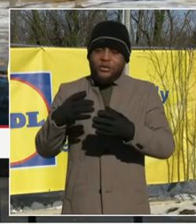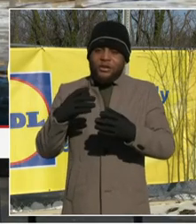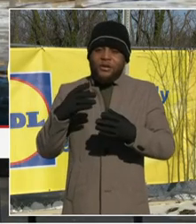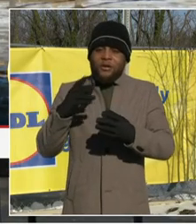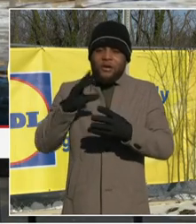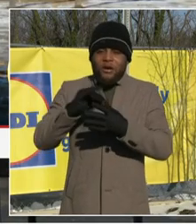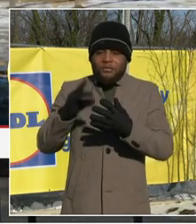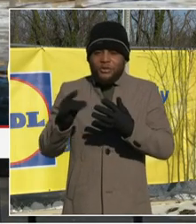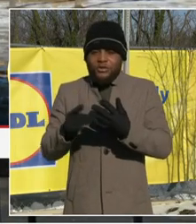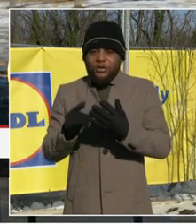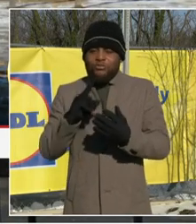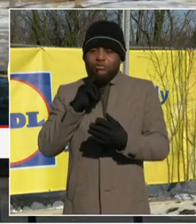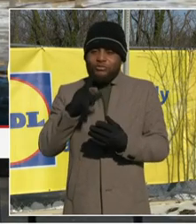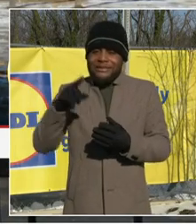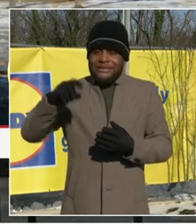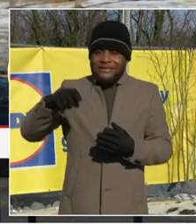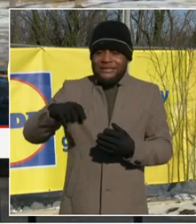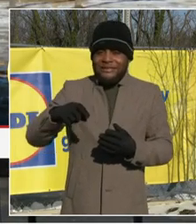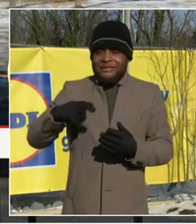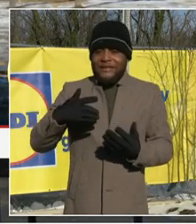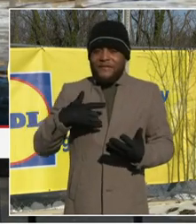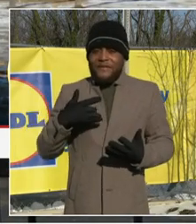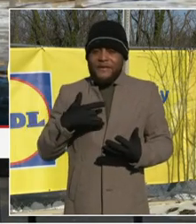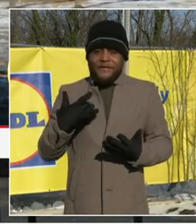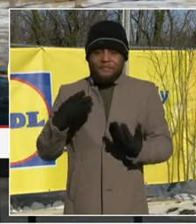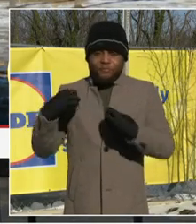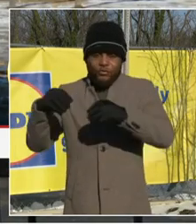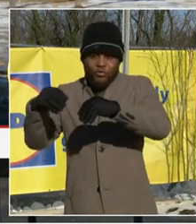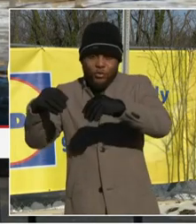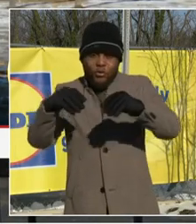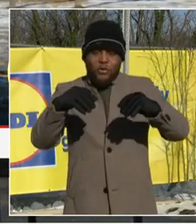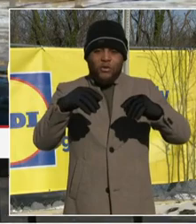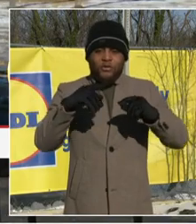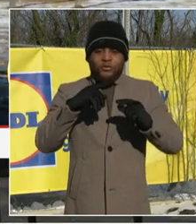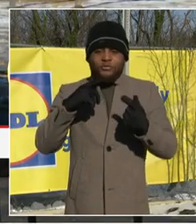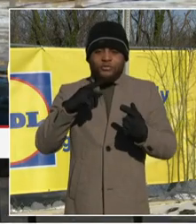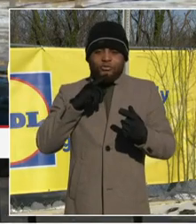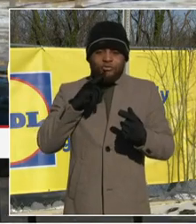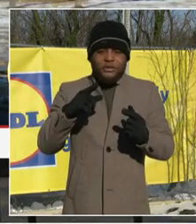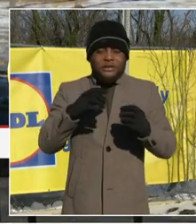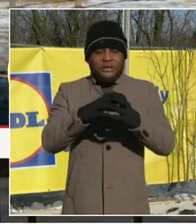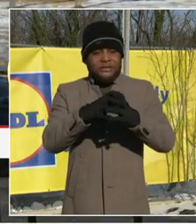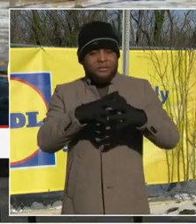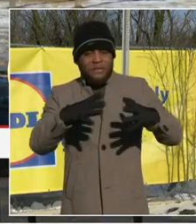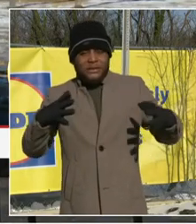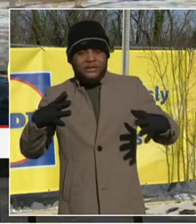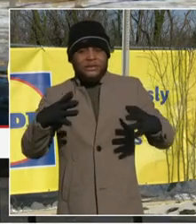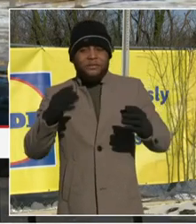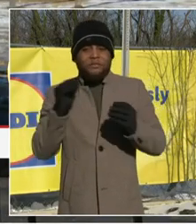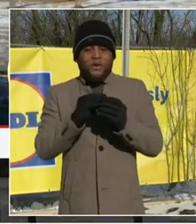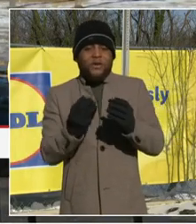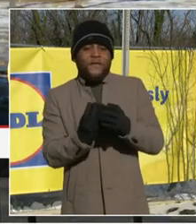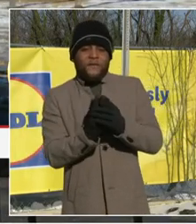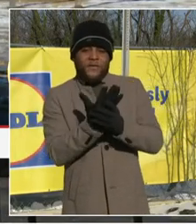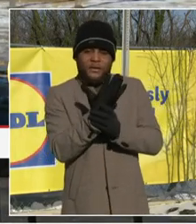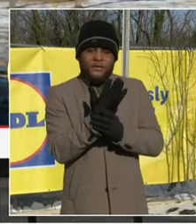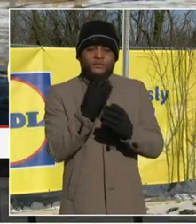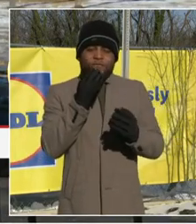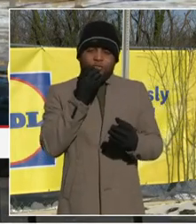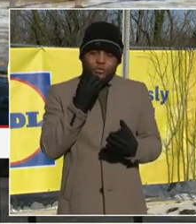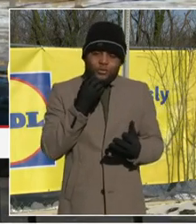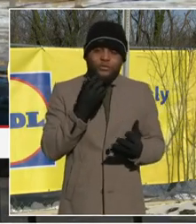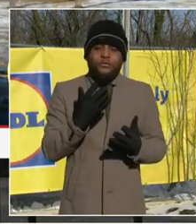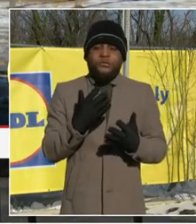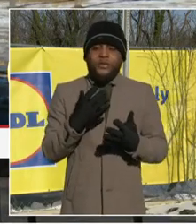need of grocery stores, to expand support to more fresh food retailers, and to add